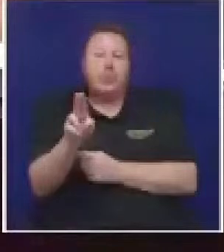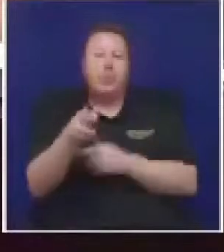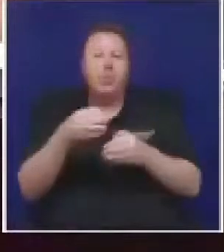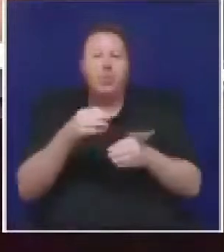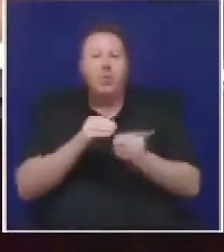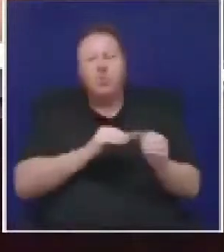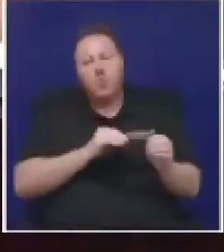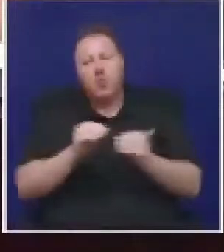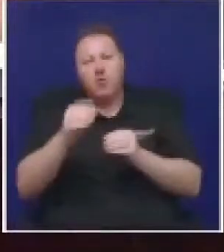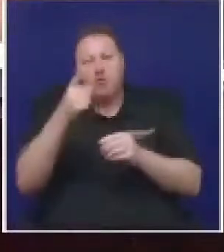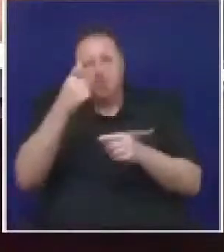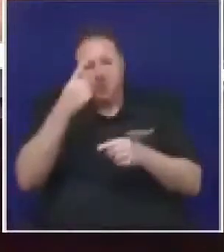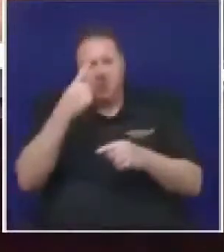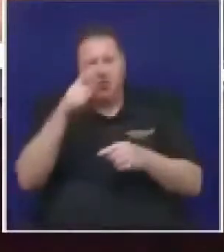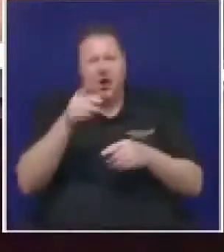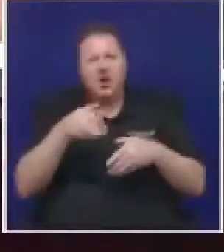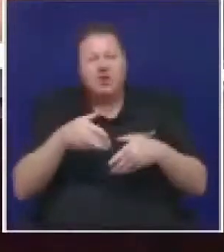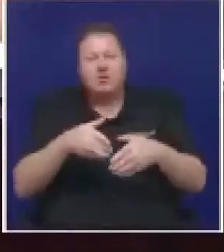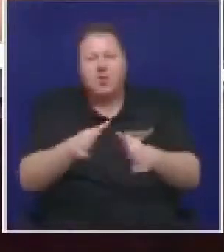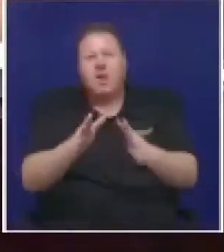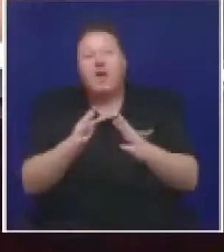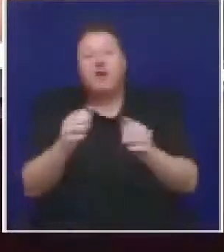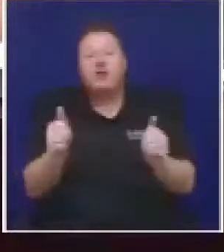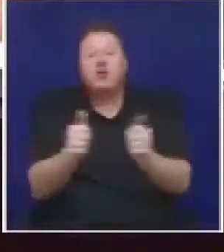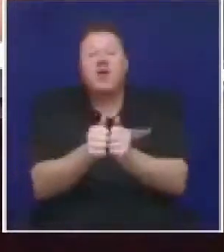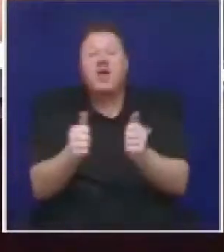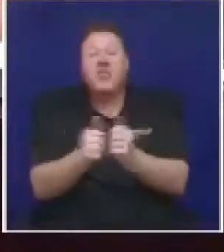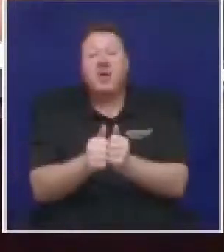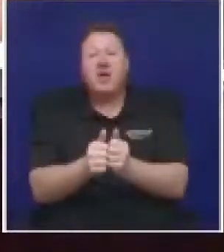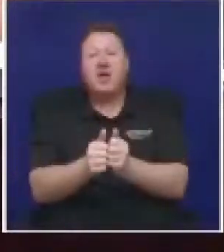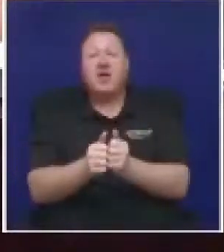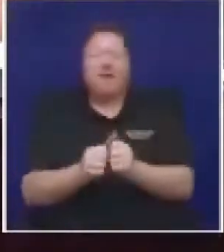direction. Together,